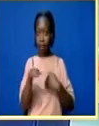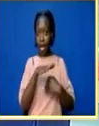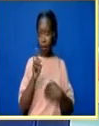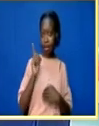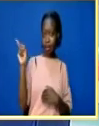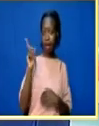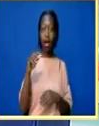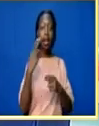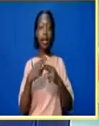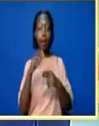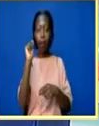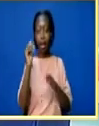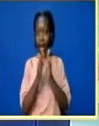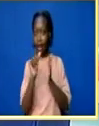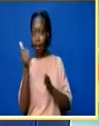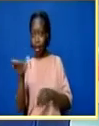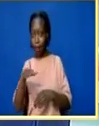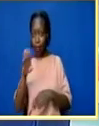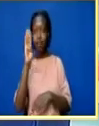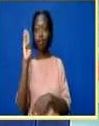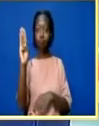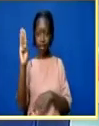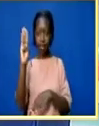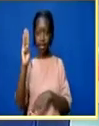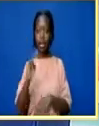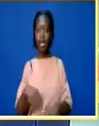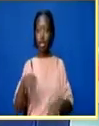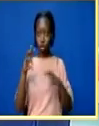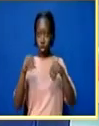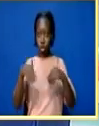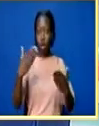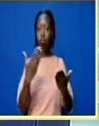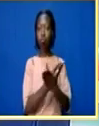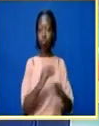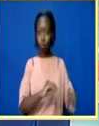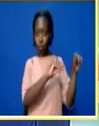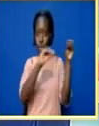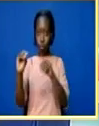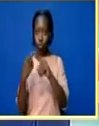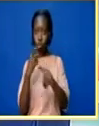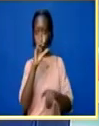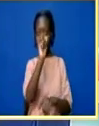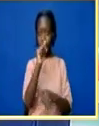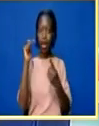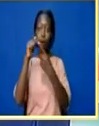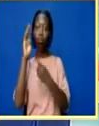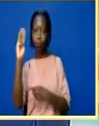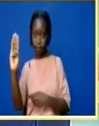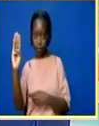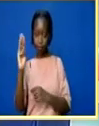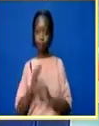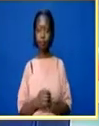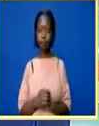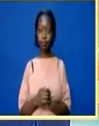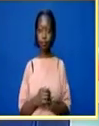uh-huh. and a point B. So, the soil is removed from here or is moved from point A, mm-hmm. to point B. B.